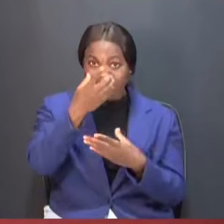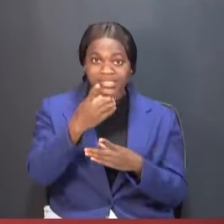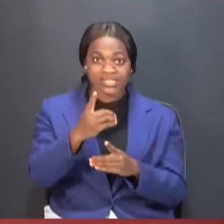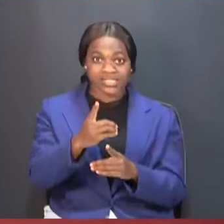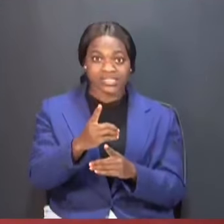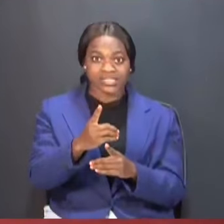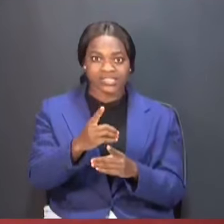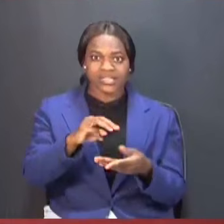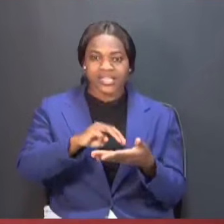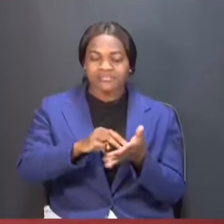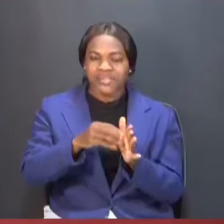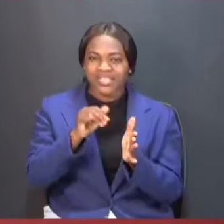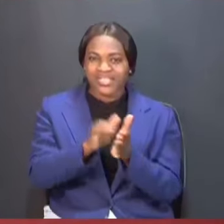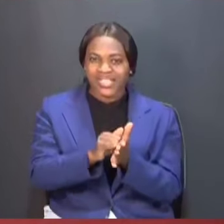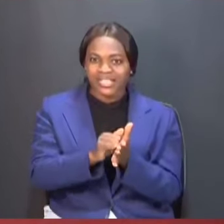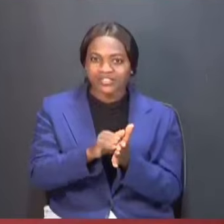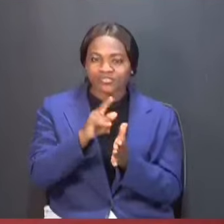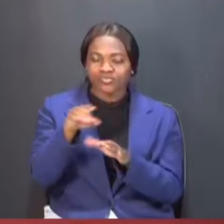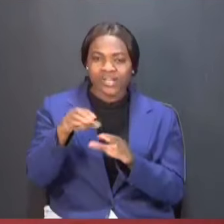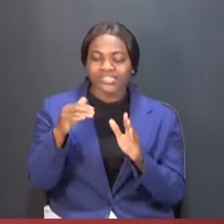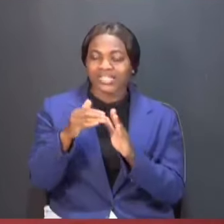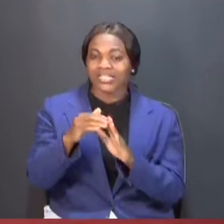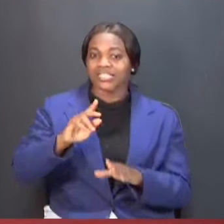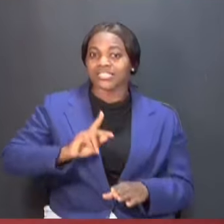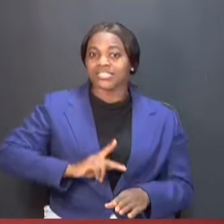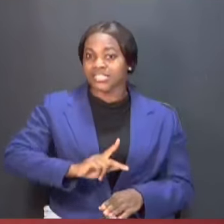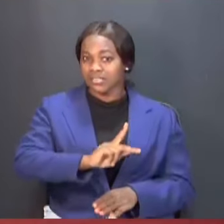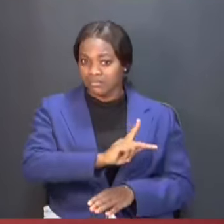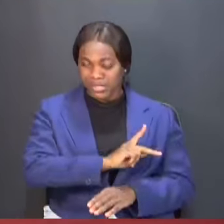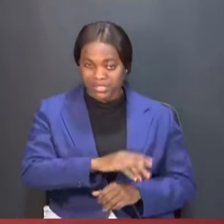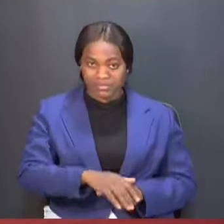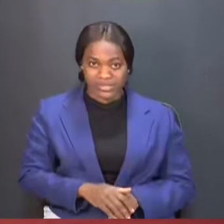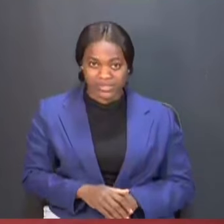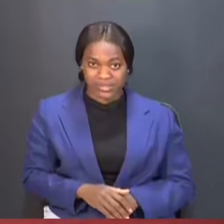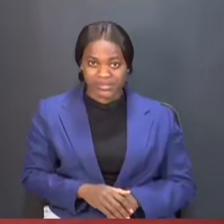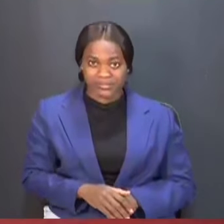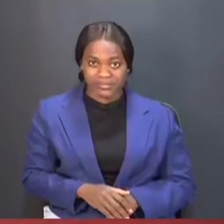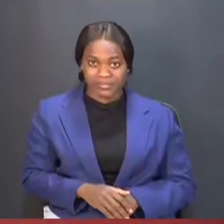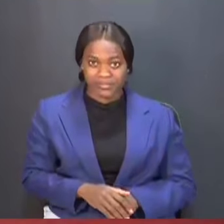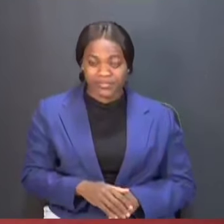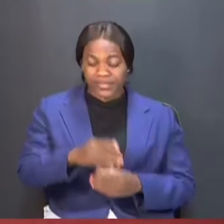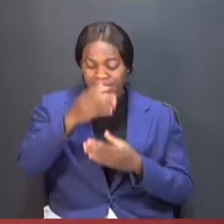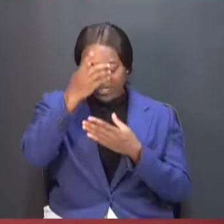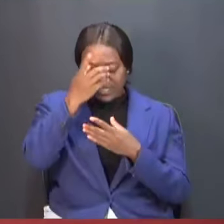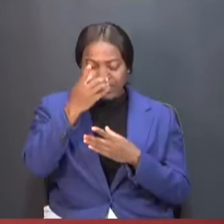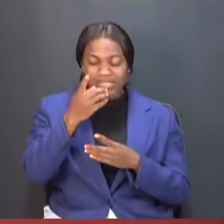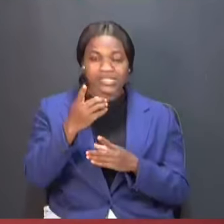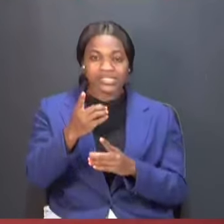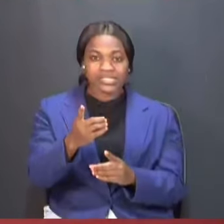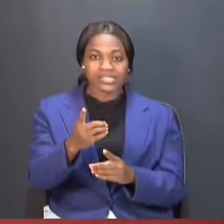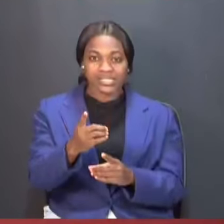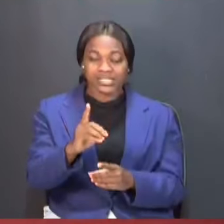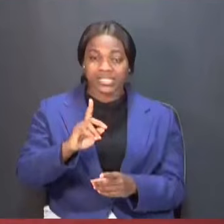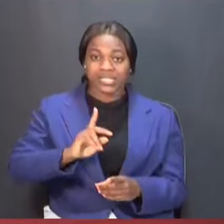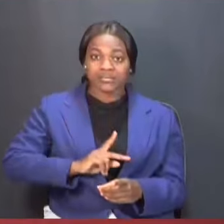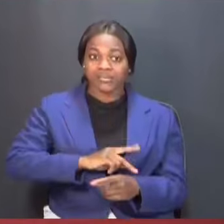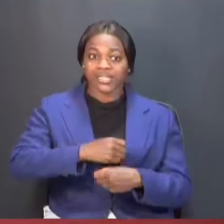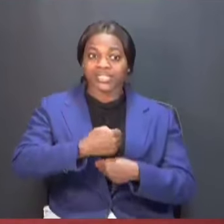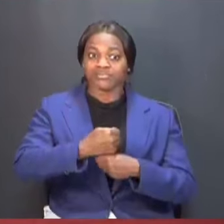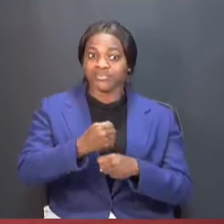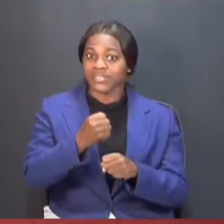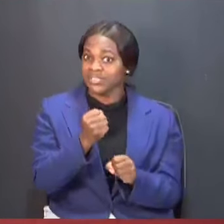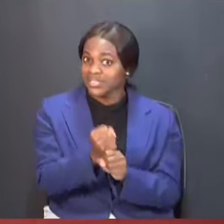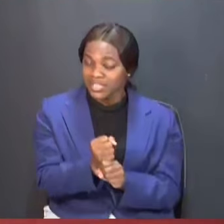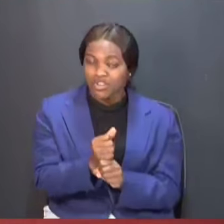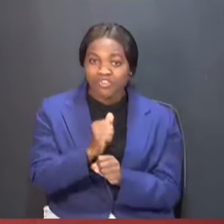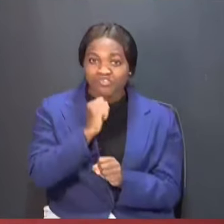contempt. A resolution, as earlier observed, is a decision of Parliament, not an